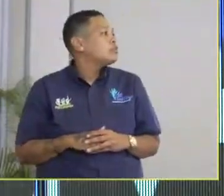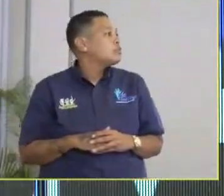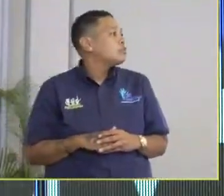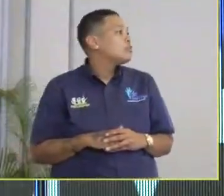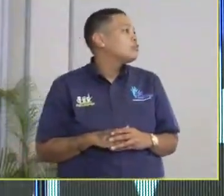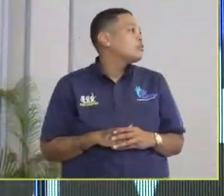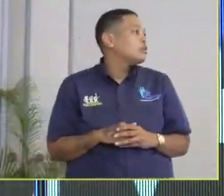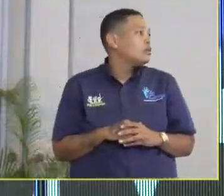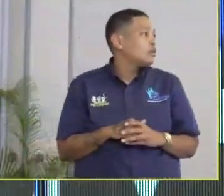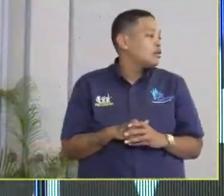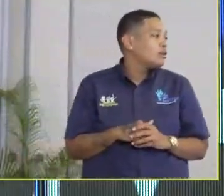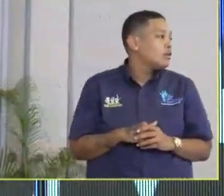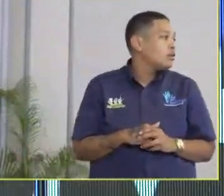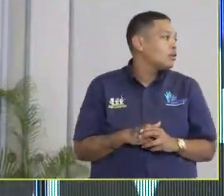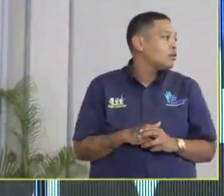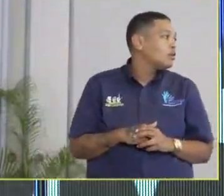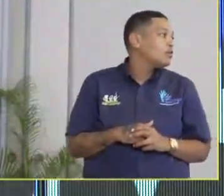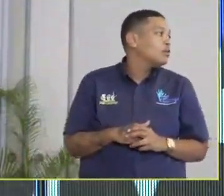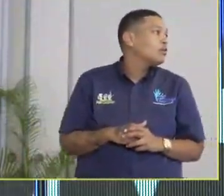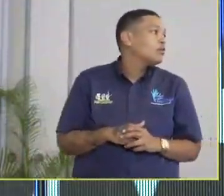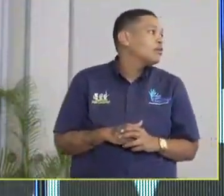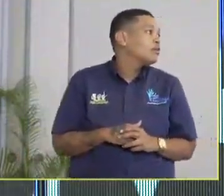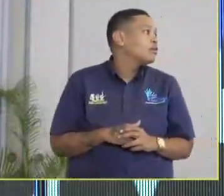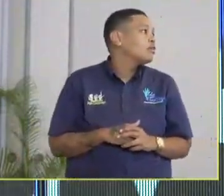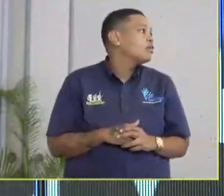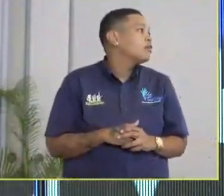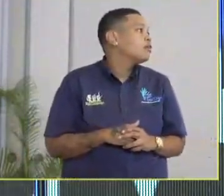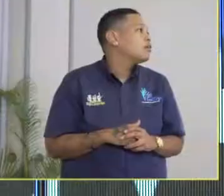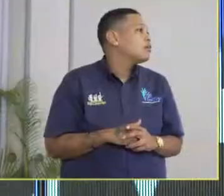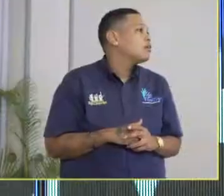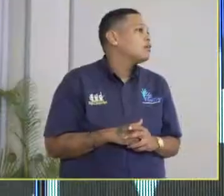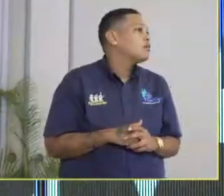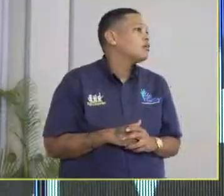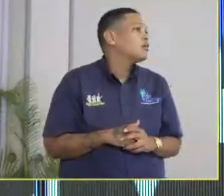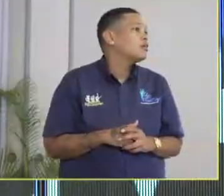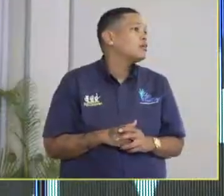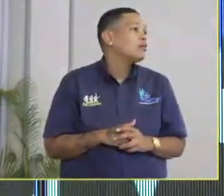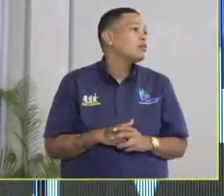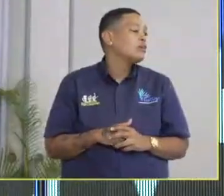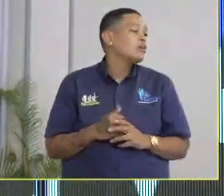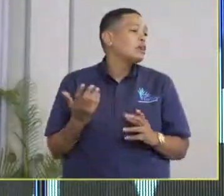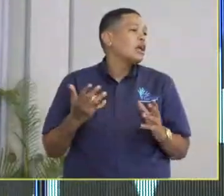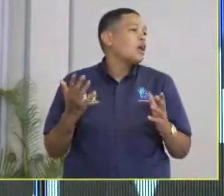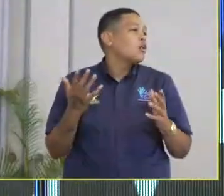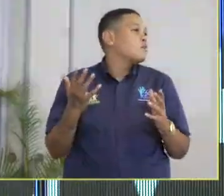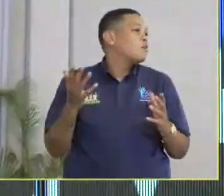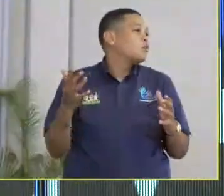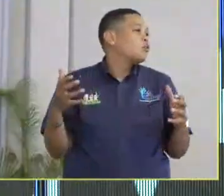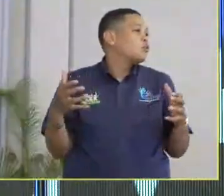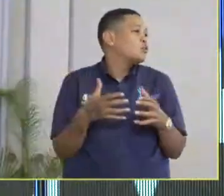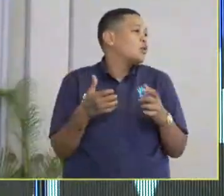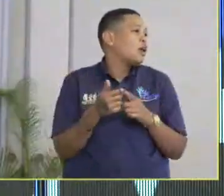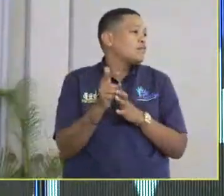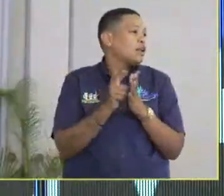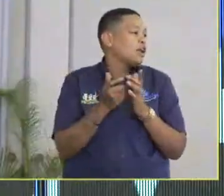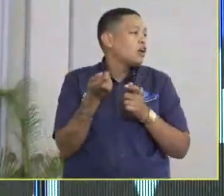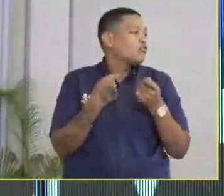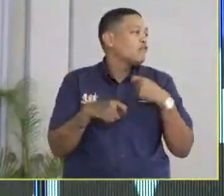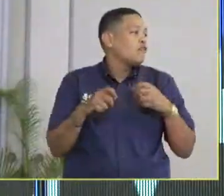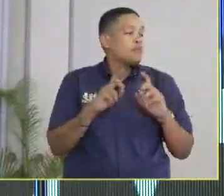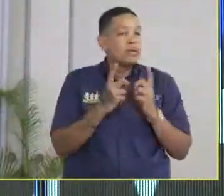What should we call it, Julia? The union of the Legal Reform